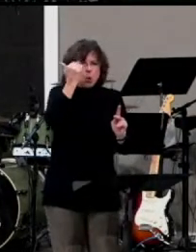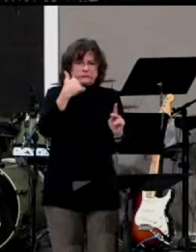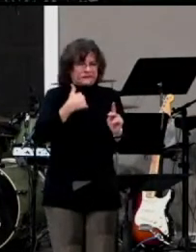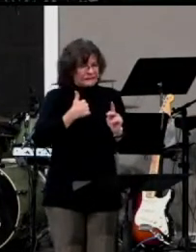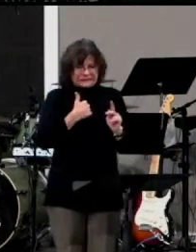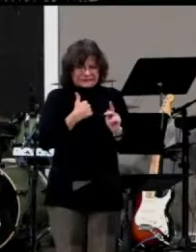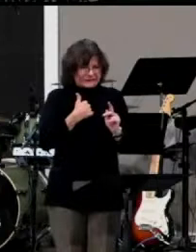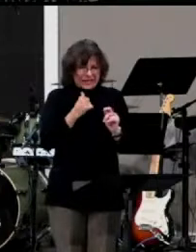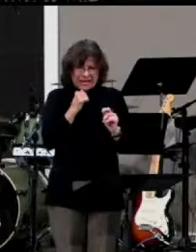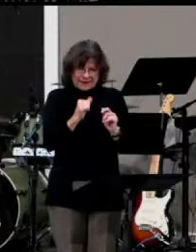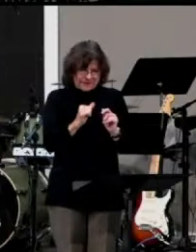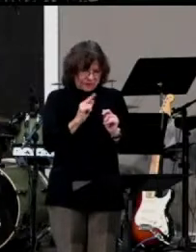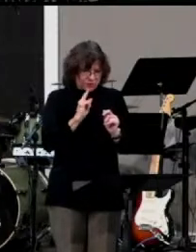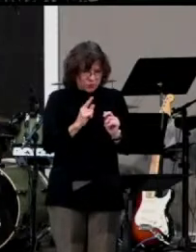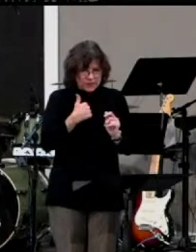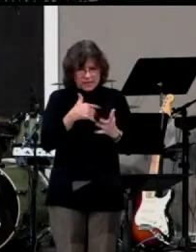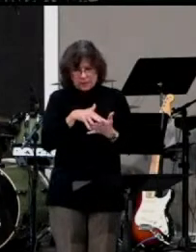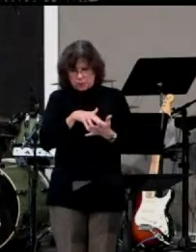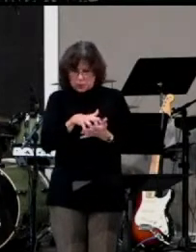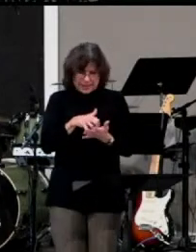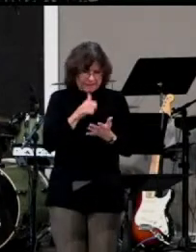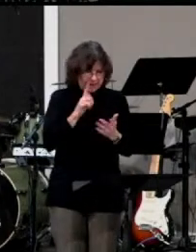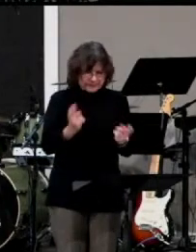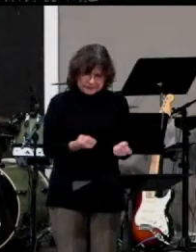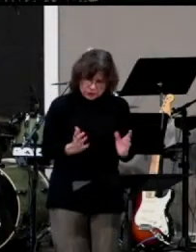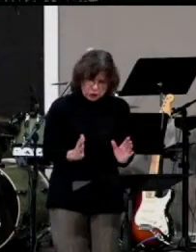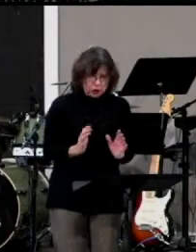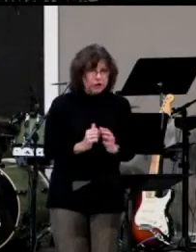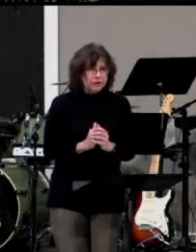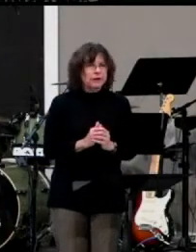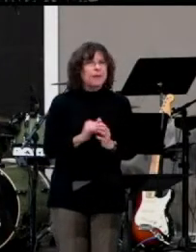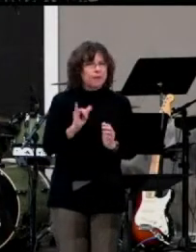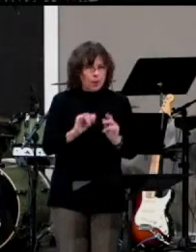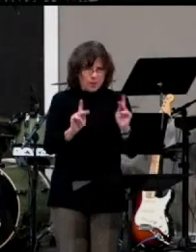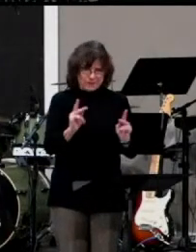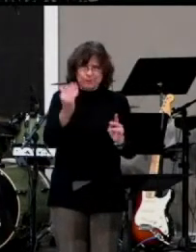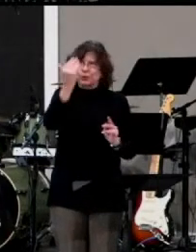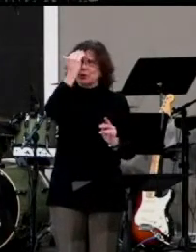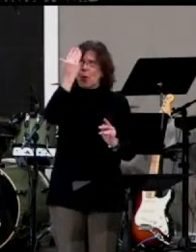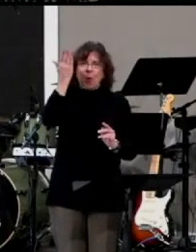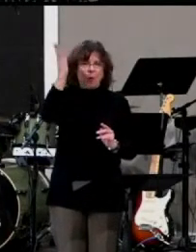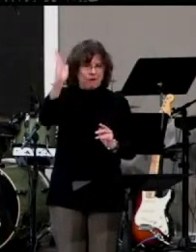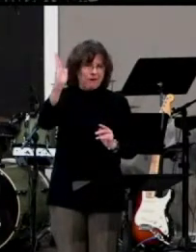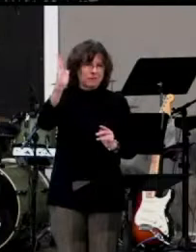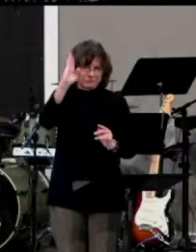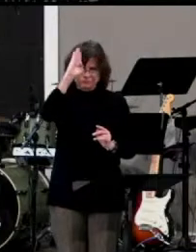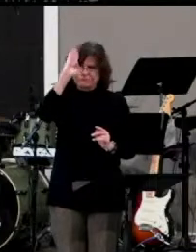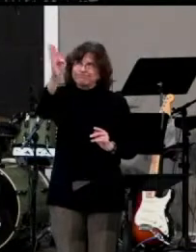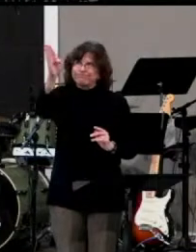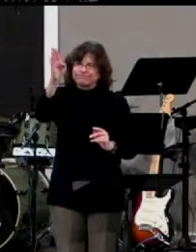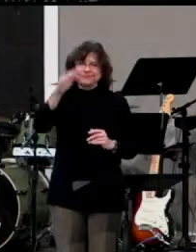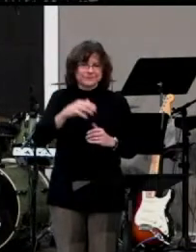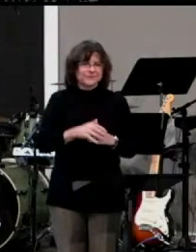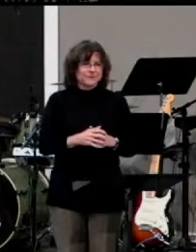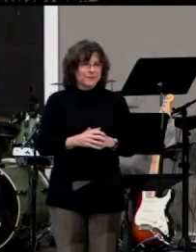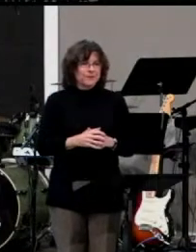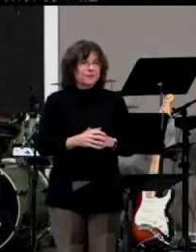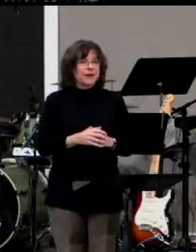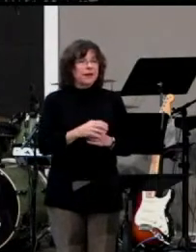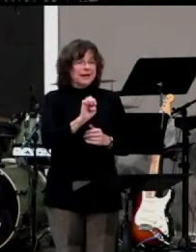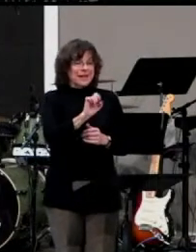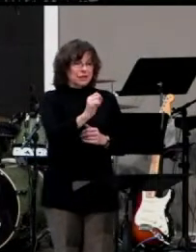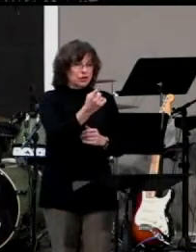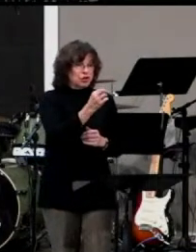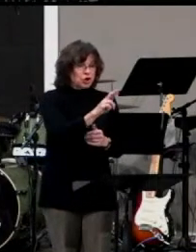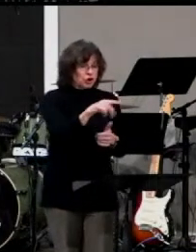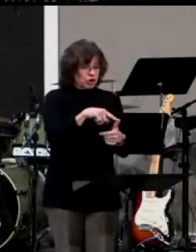that actually know God. The characters of Esther and Mordecai and Haman are going to live out this principle for